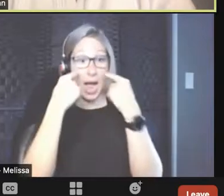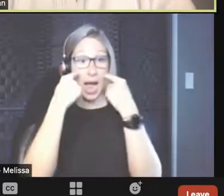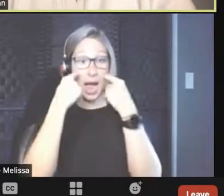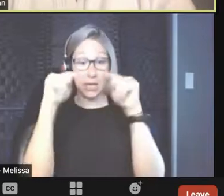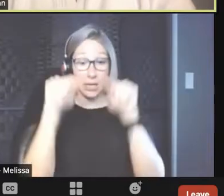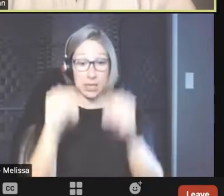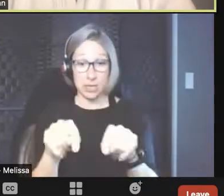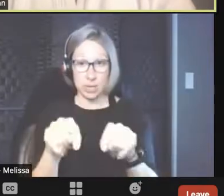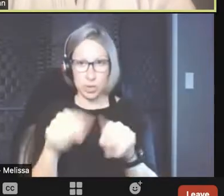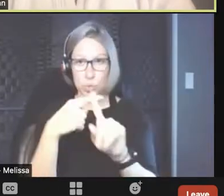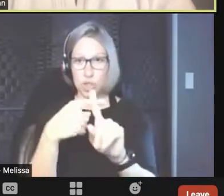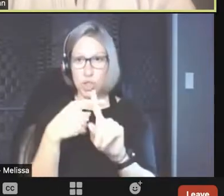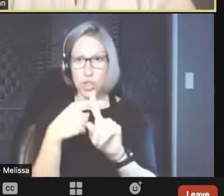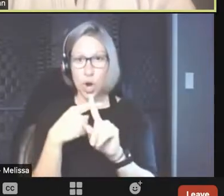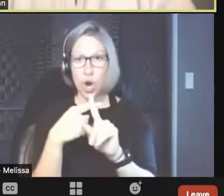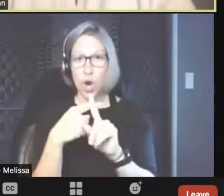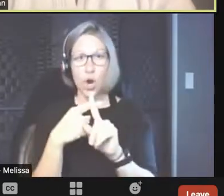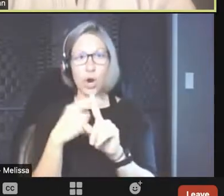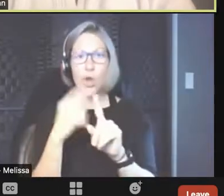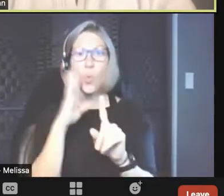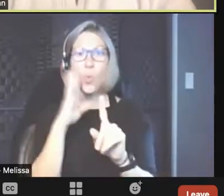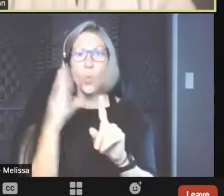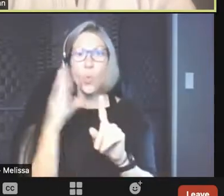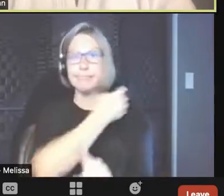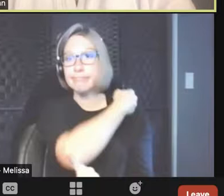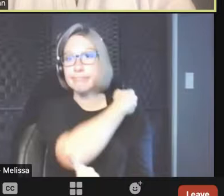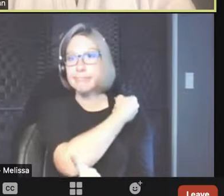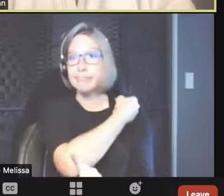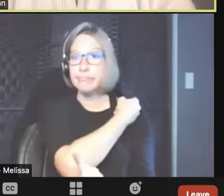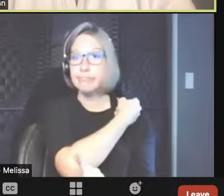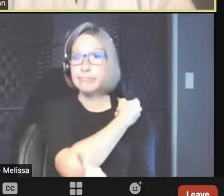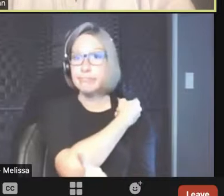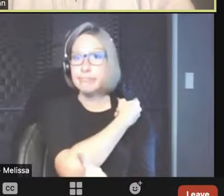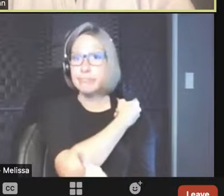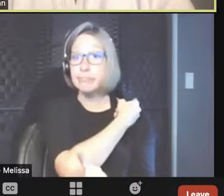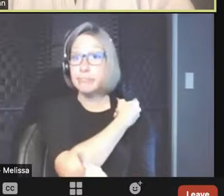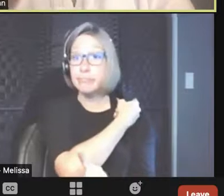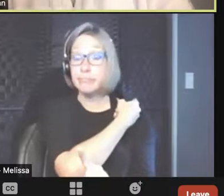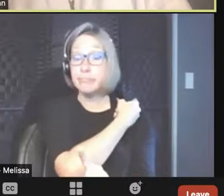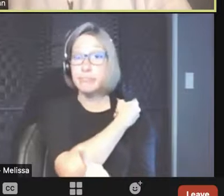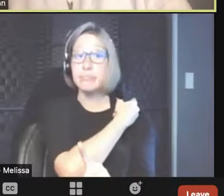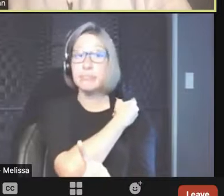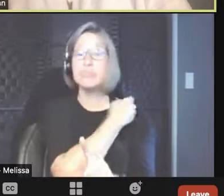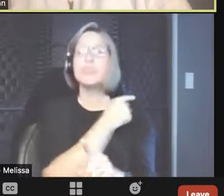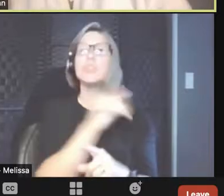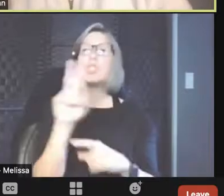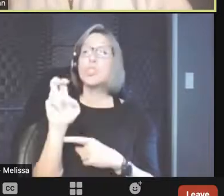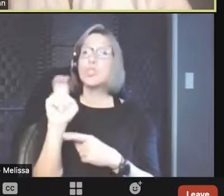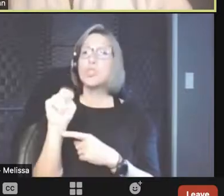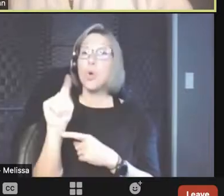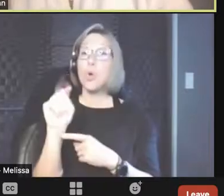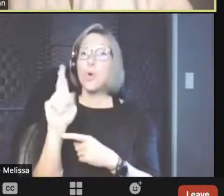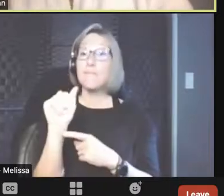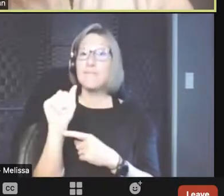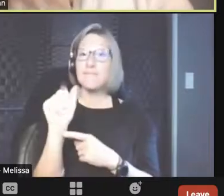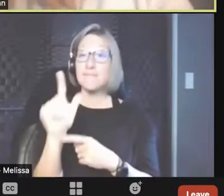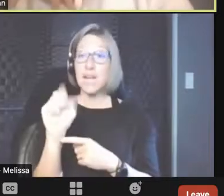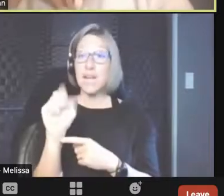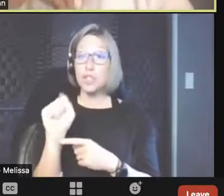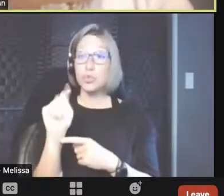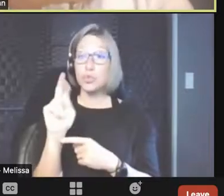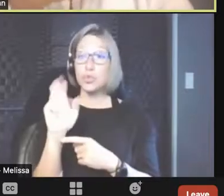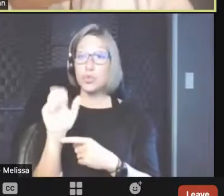target, it would be some target past my shoulder, right? So ventral stream vision can be observed